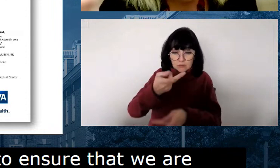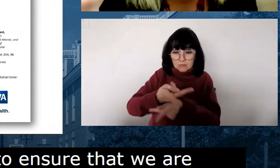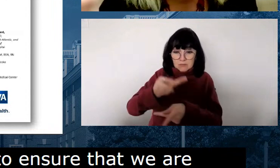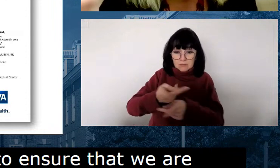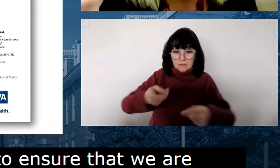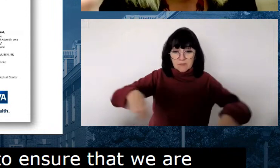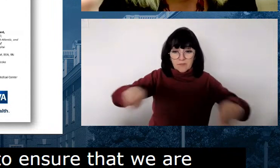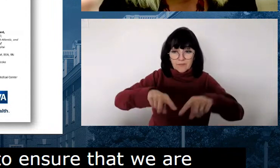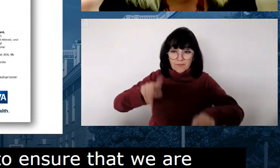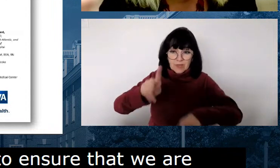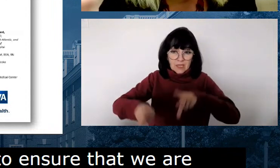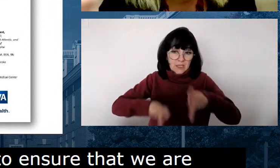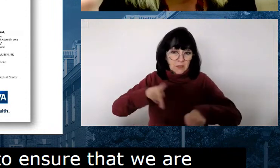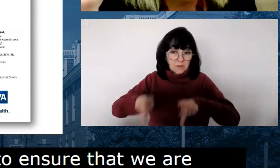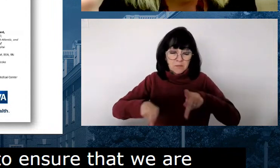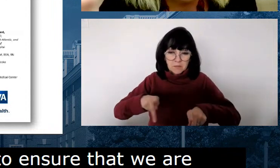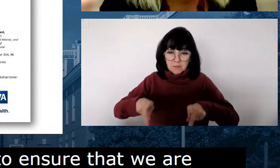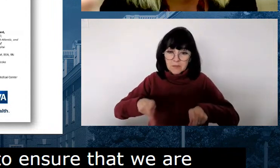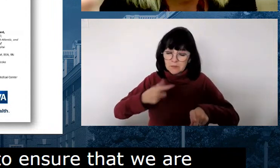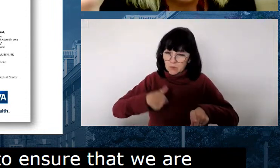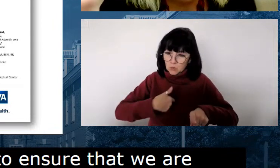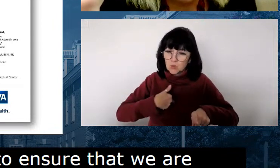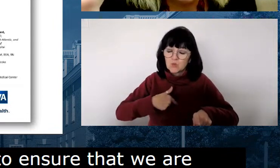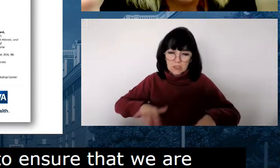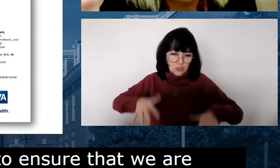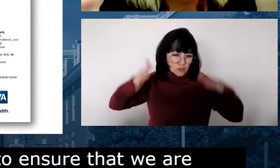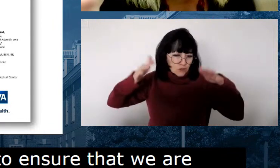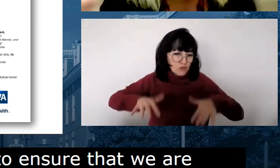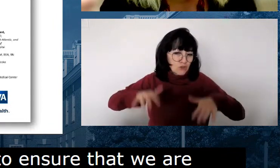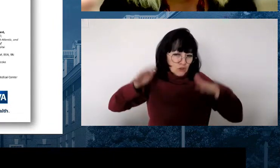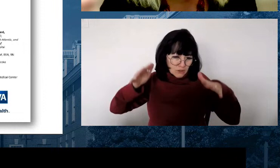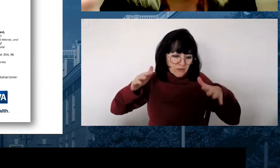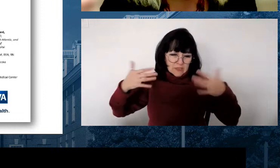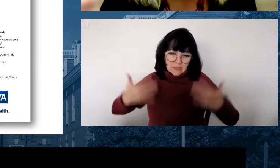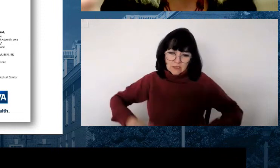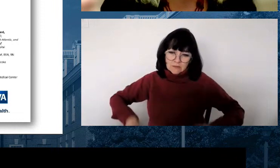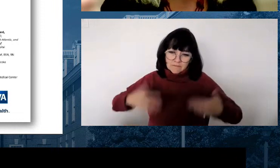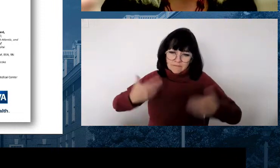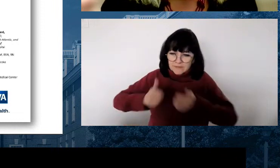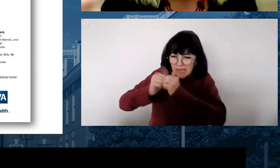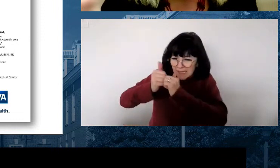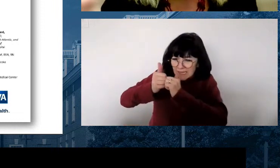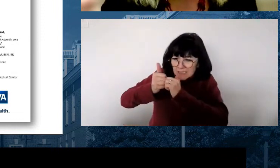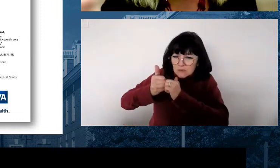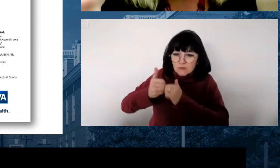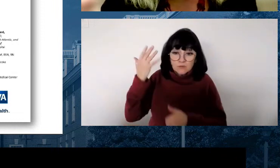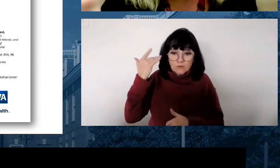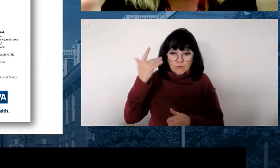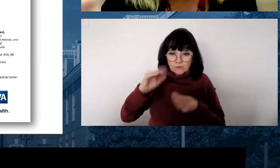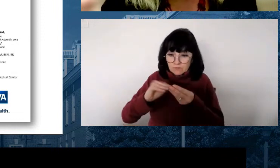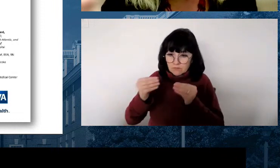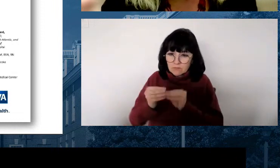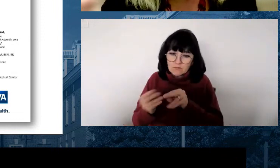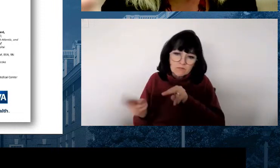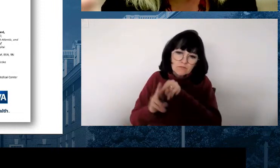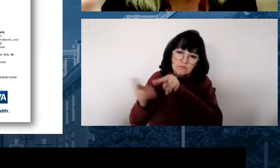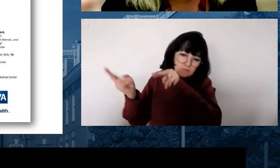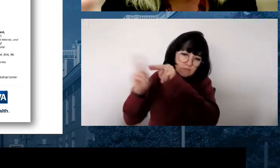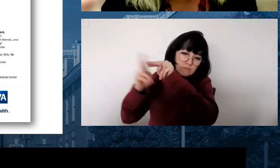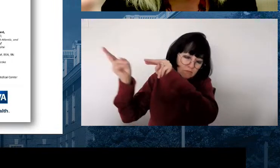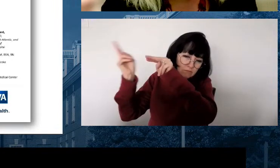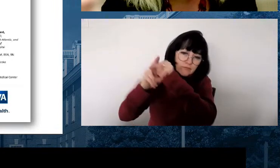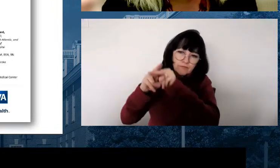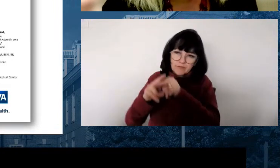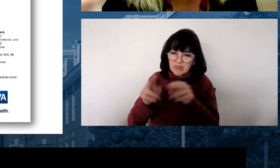is without a doubt threatened as the volumes continue to increase. And certainly there is